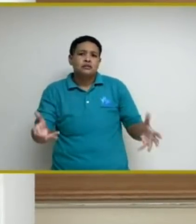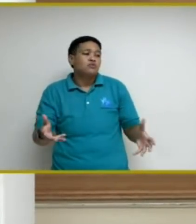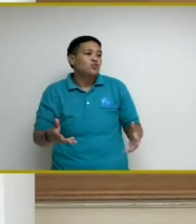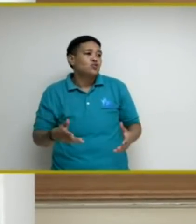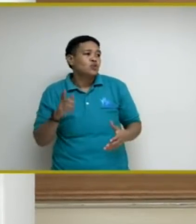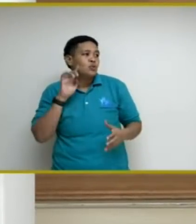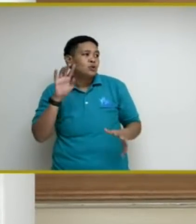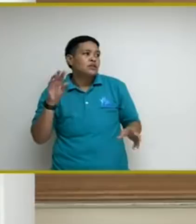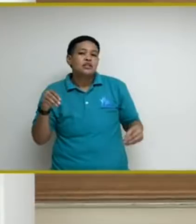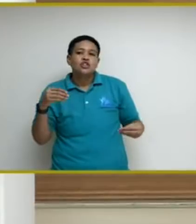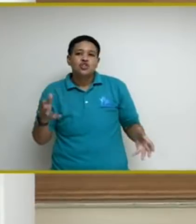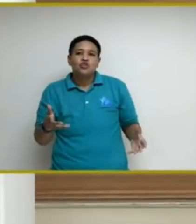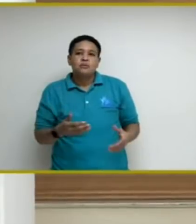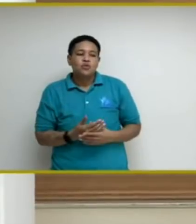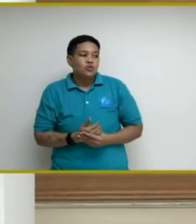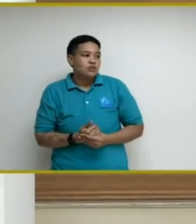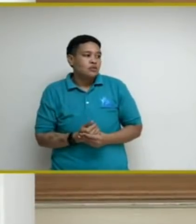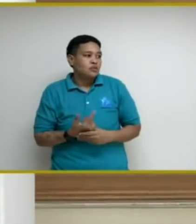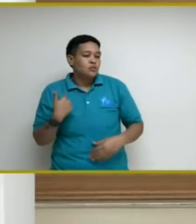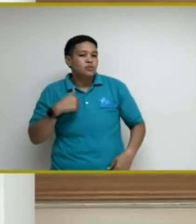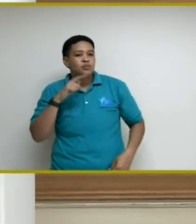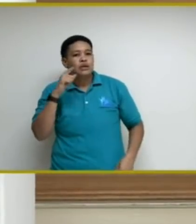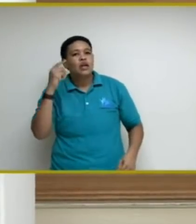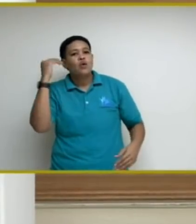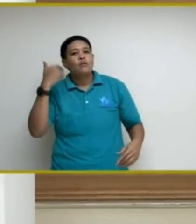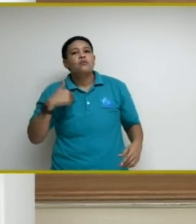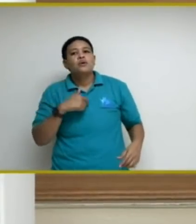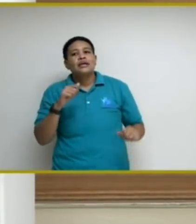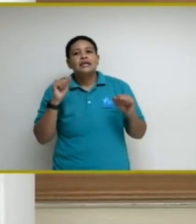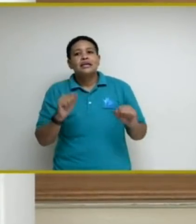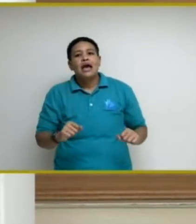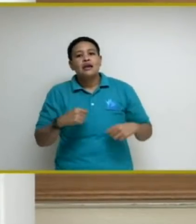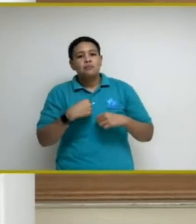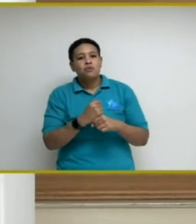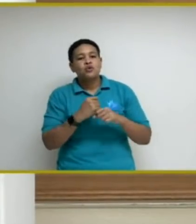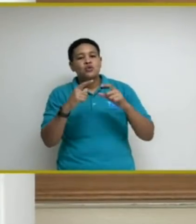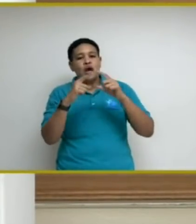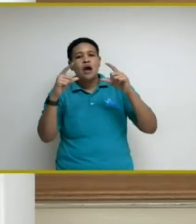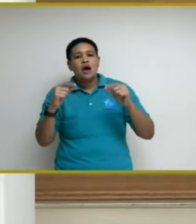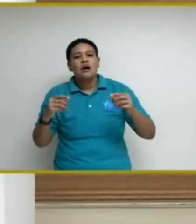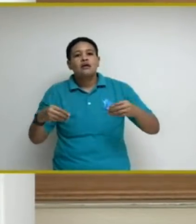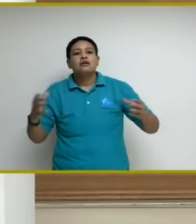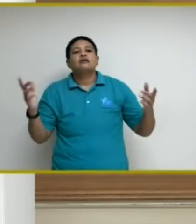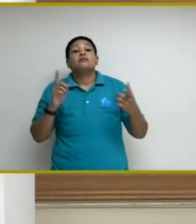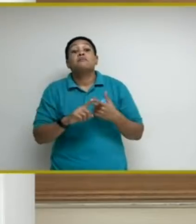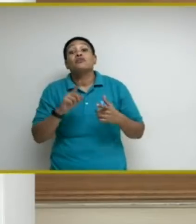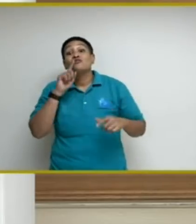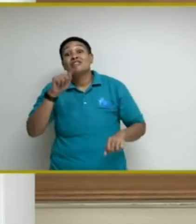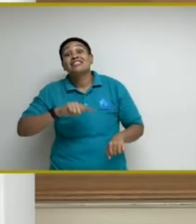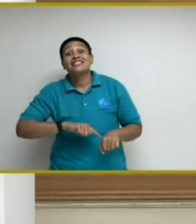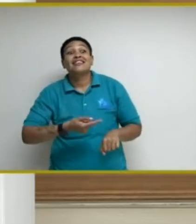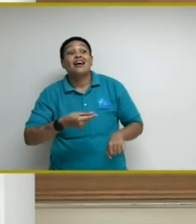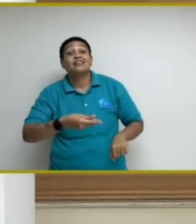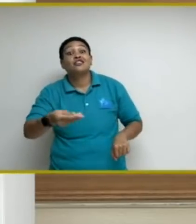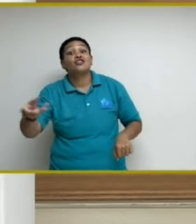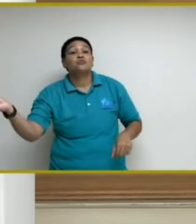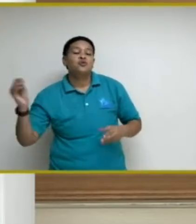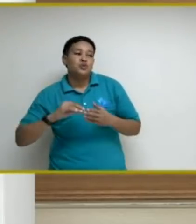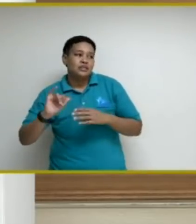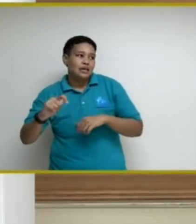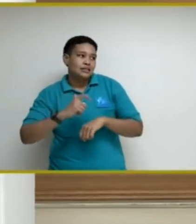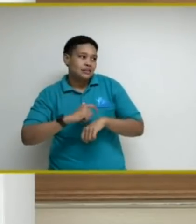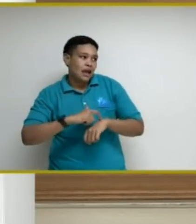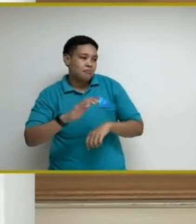would distribute. So we're hoping that we can produce the card and begin distribution within that time